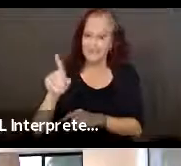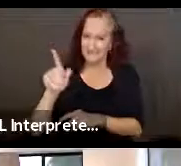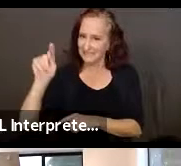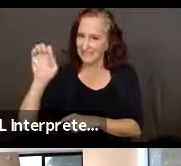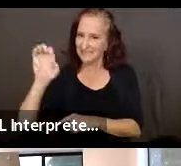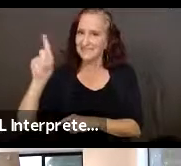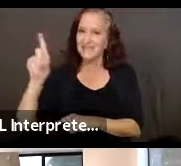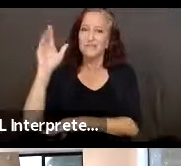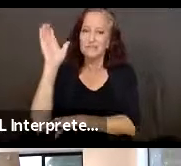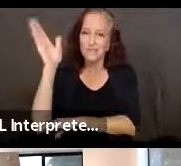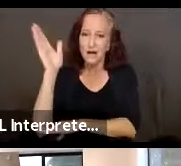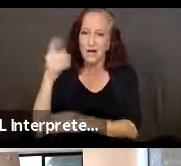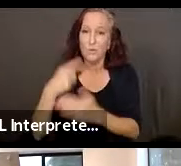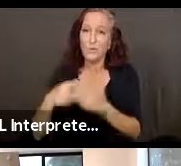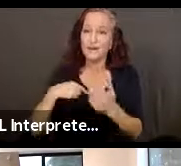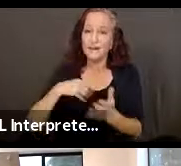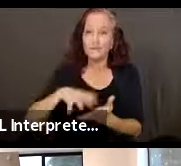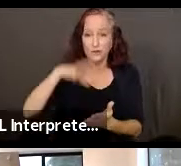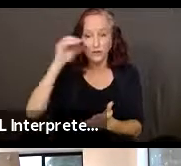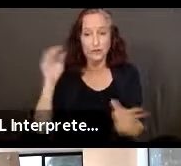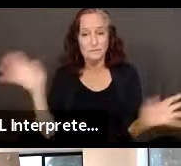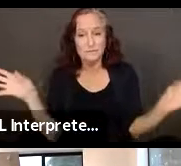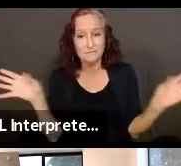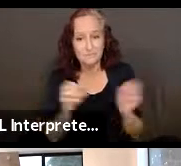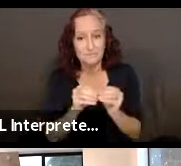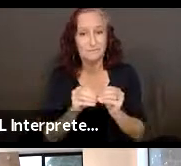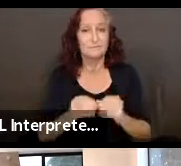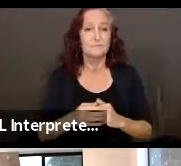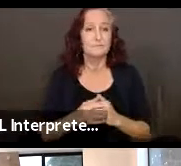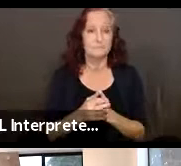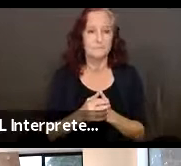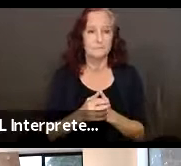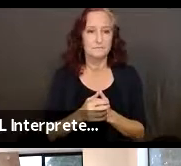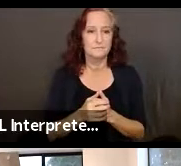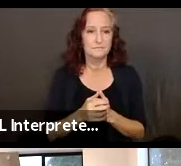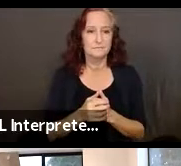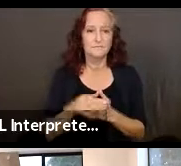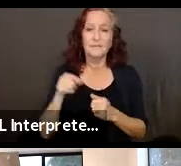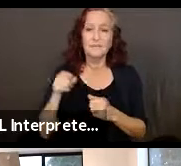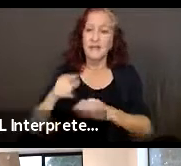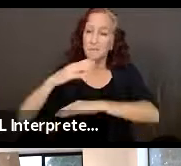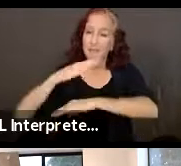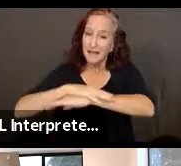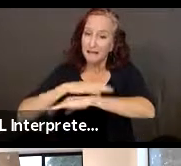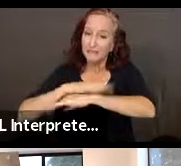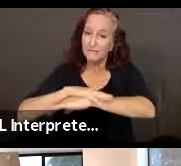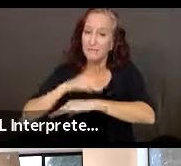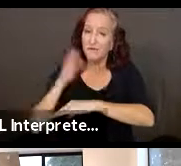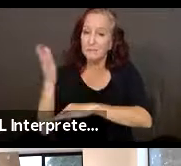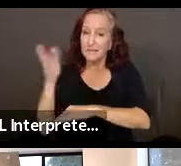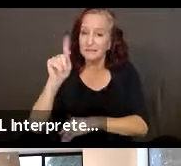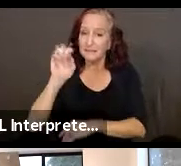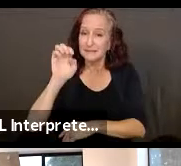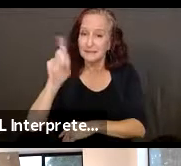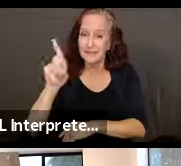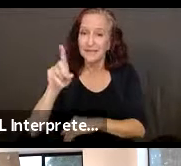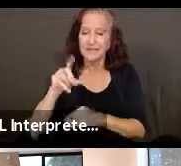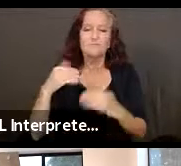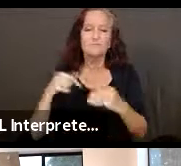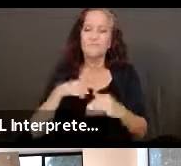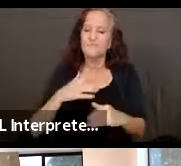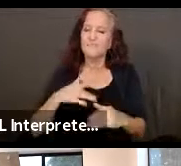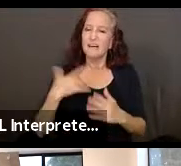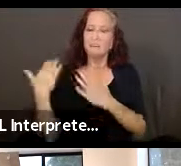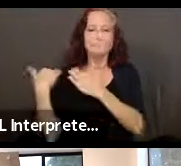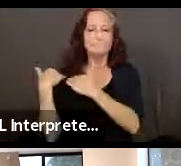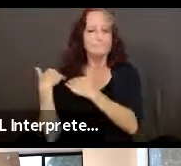the years around allyship, and I really felt that using that platform at TED, I had an obligation to the